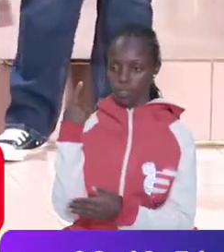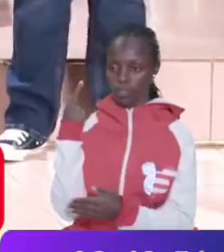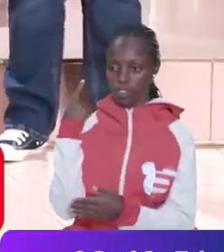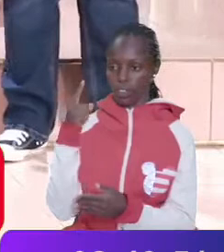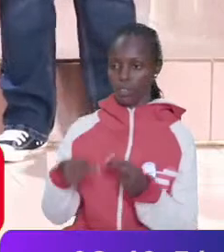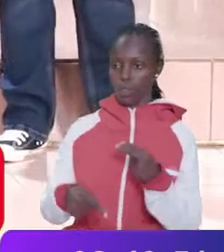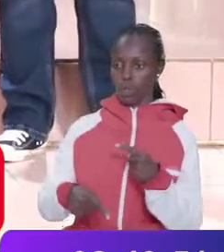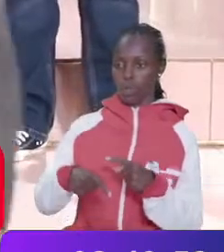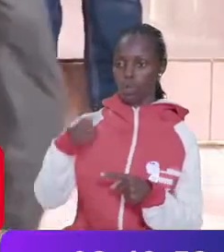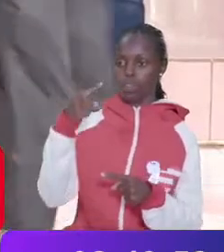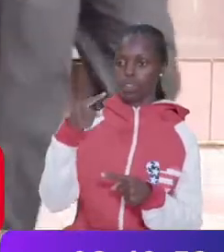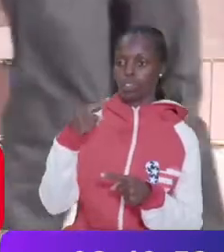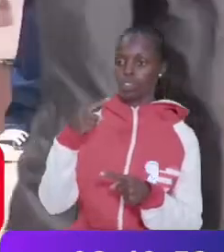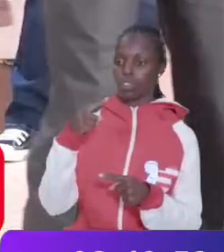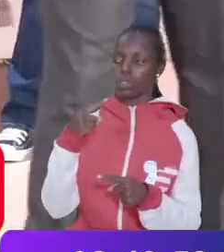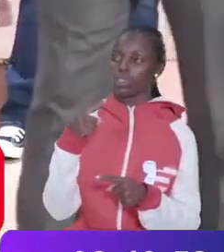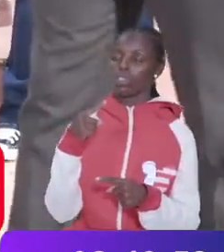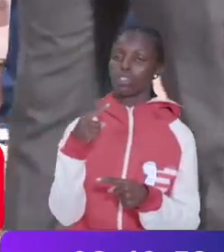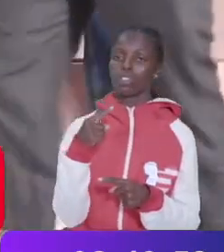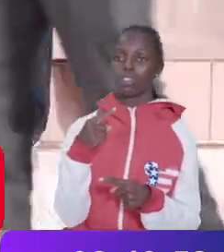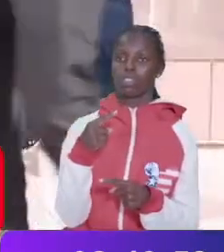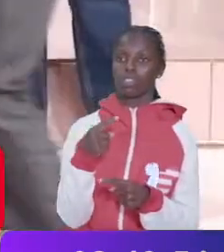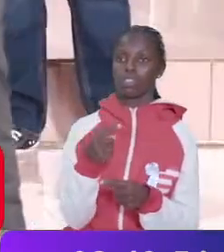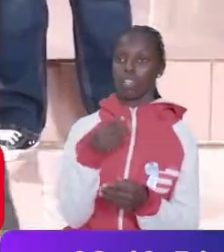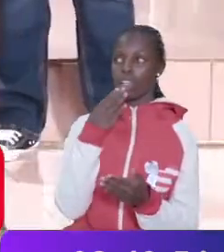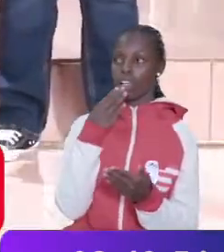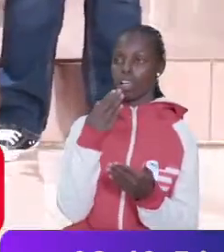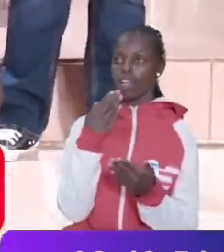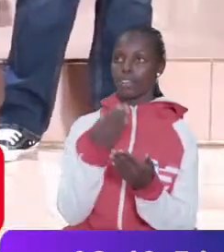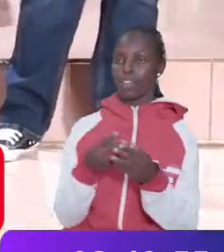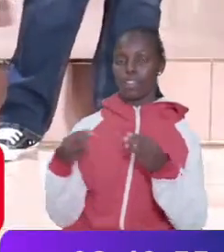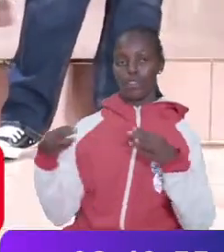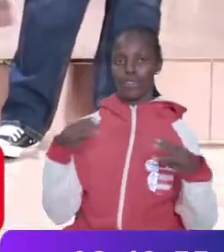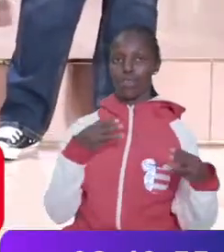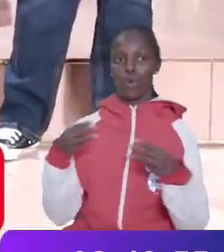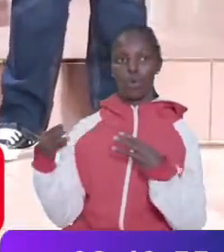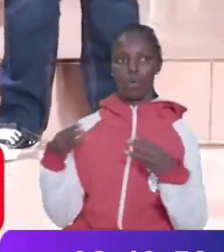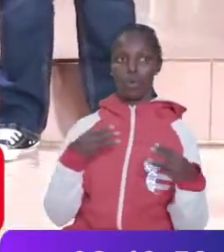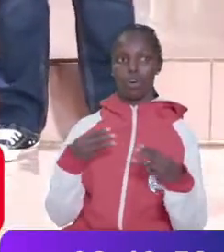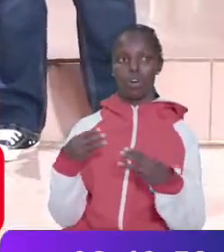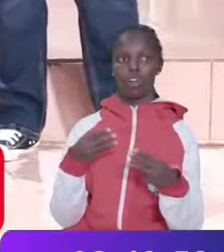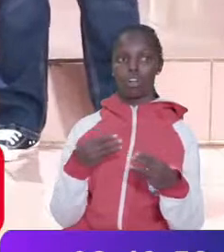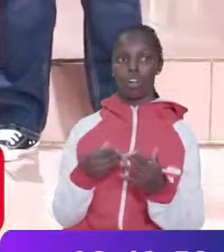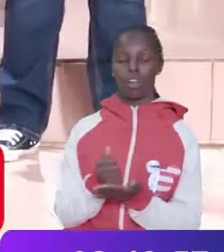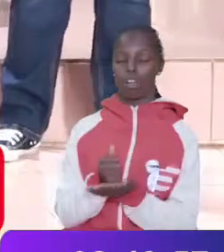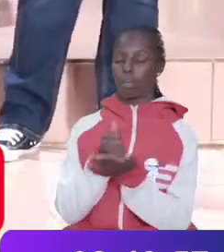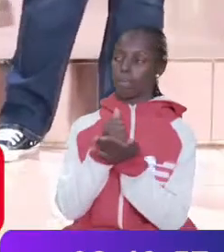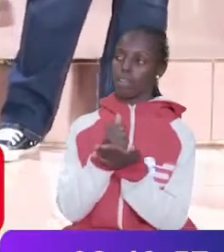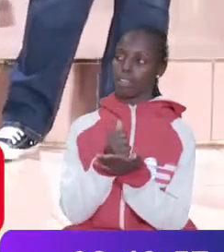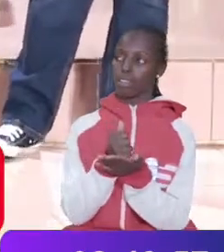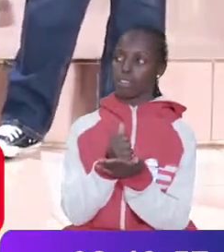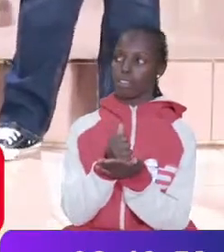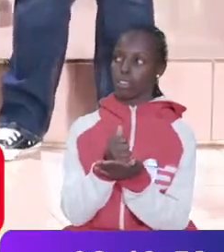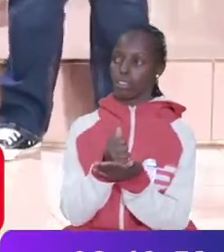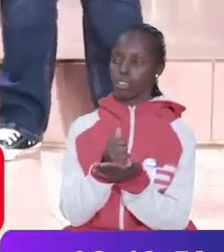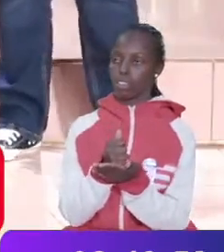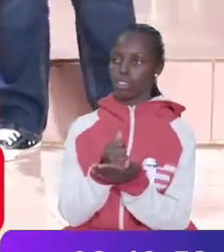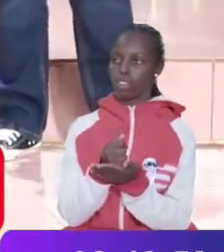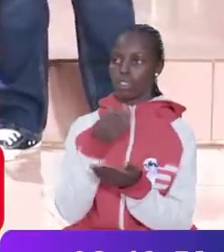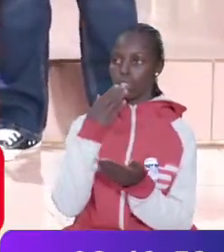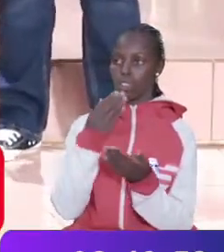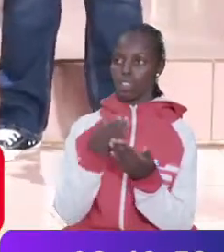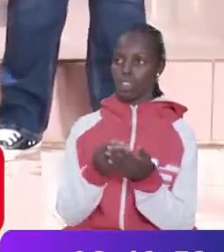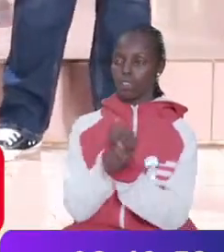ushindi umetushindania. Ni asante kwa vita umetupigania. Ni asante kwa umbali umetuleta. Twasema ni